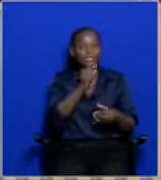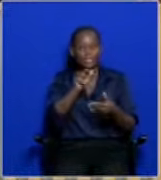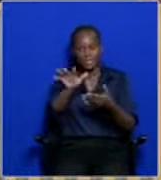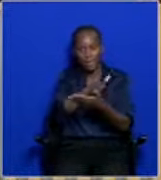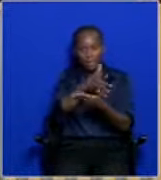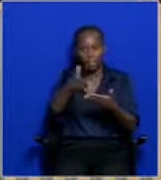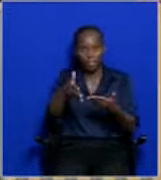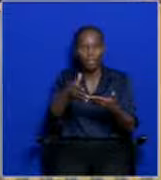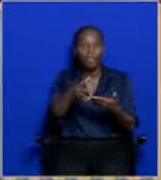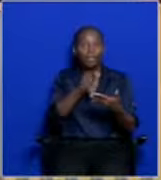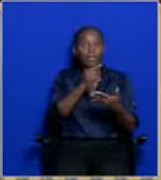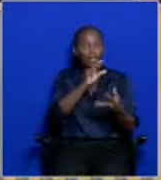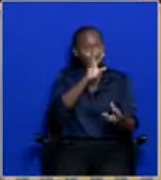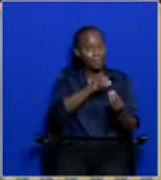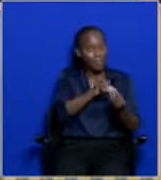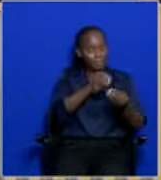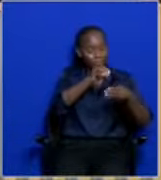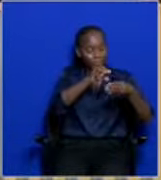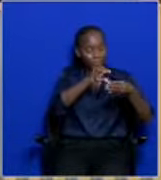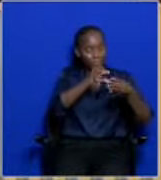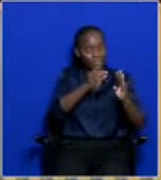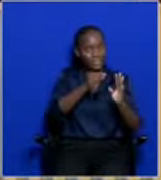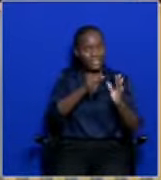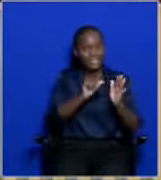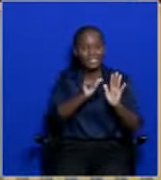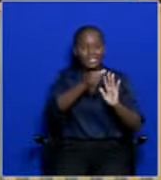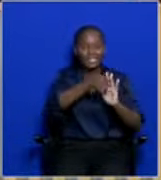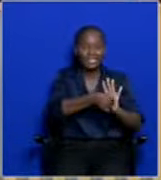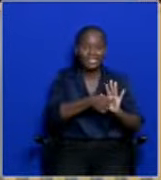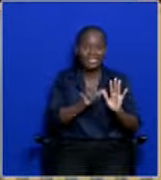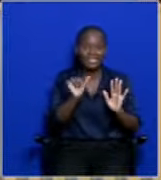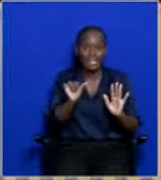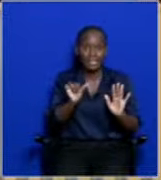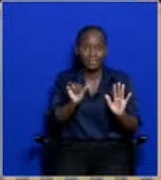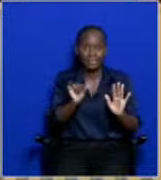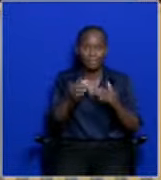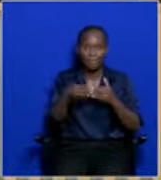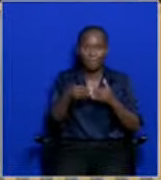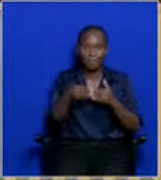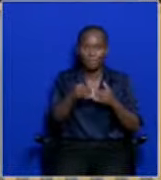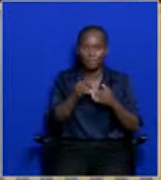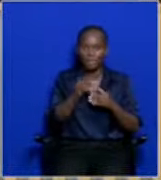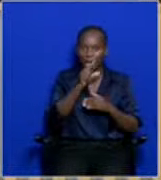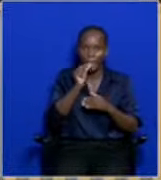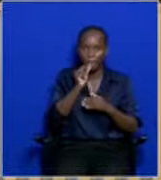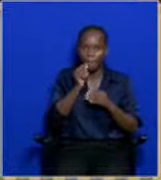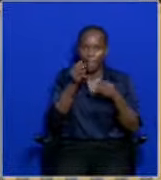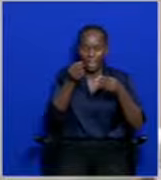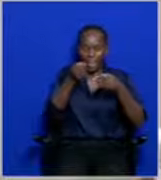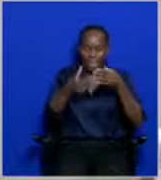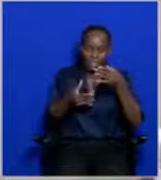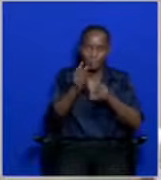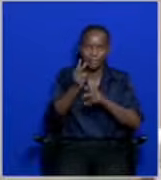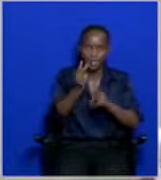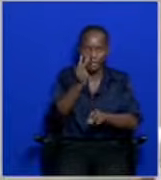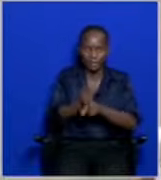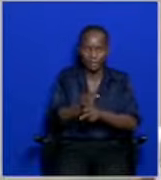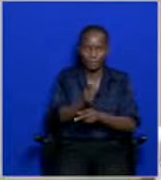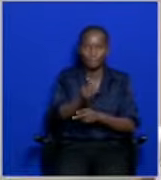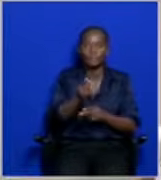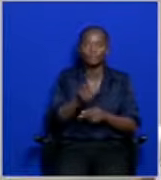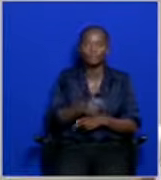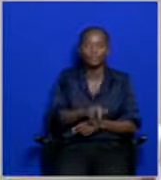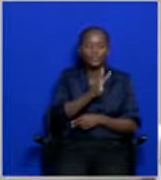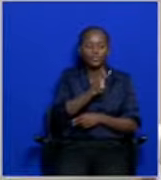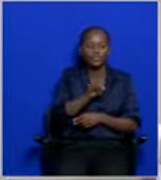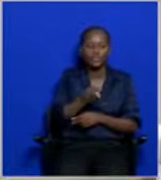2.3. You see that? Yes. Now you list them at 2.3 and then there's a ref. Can you read the statement